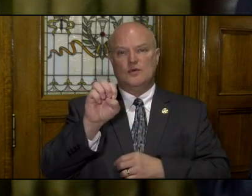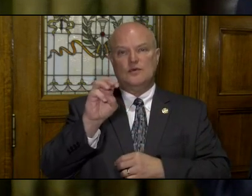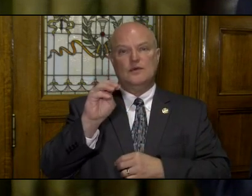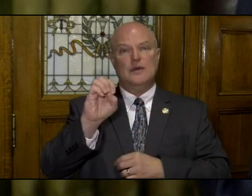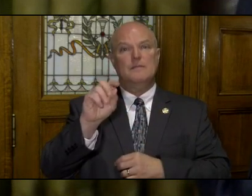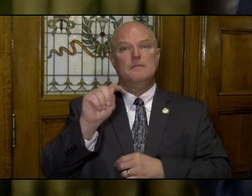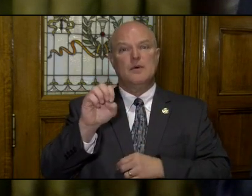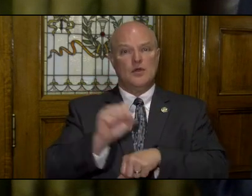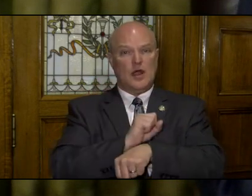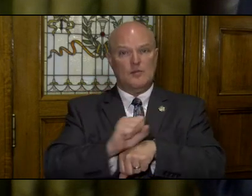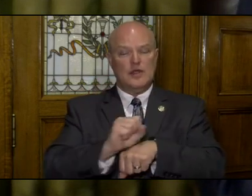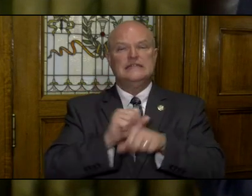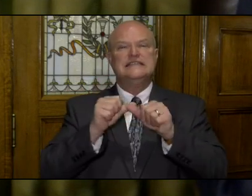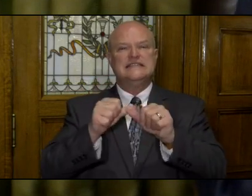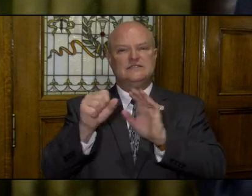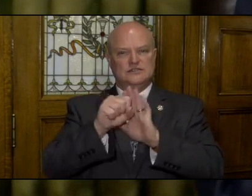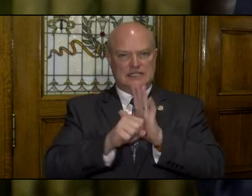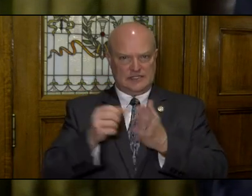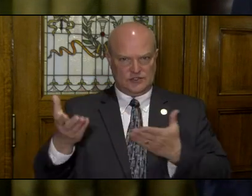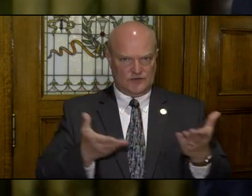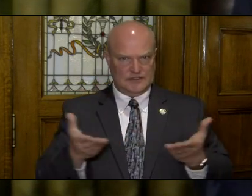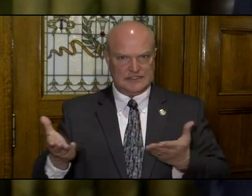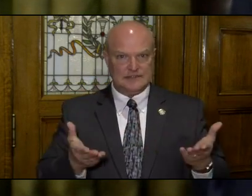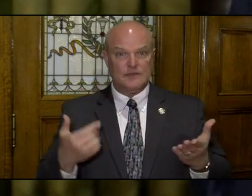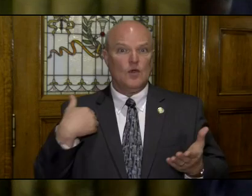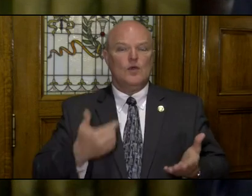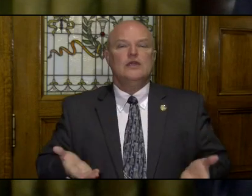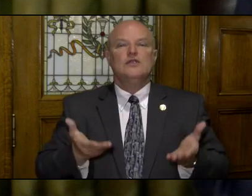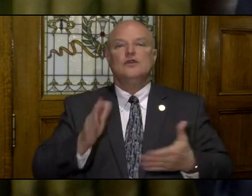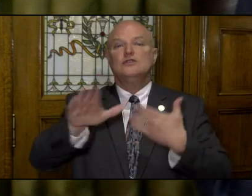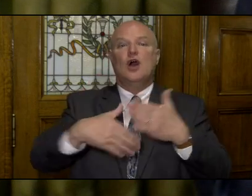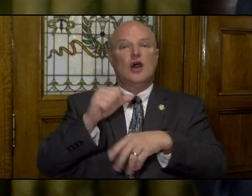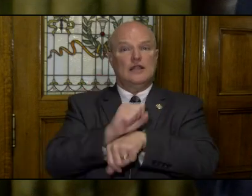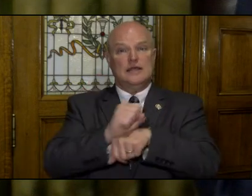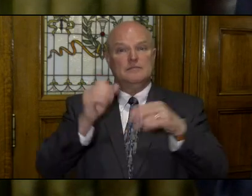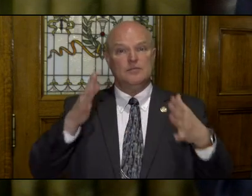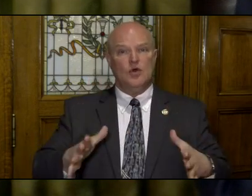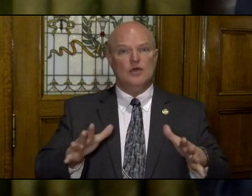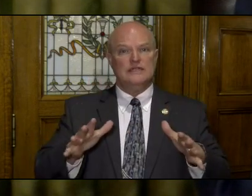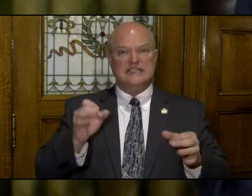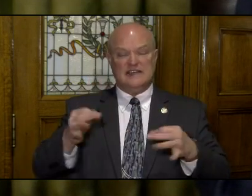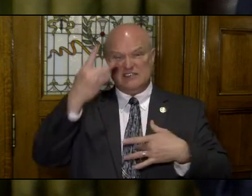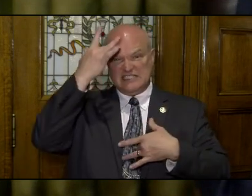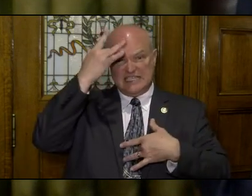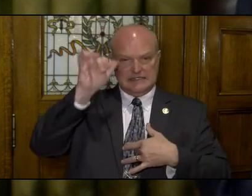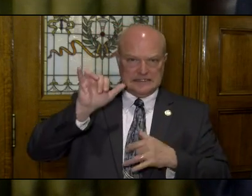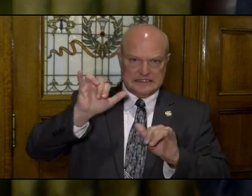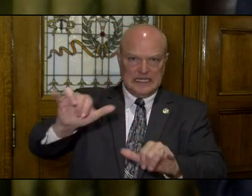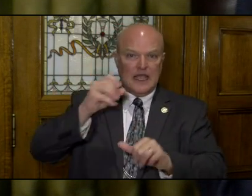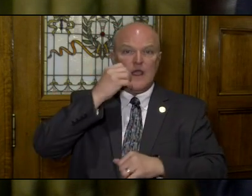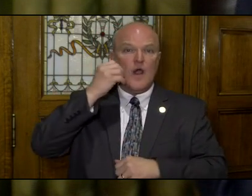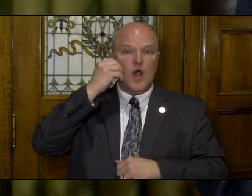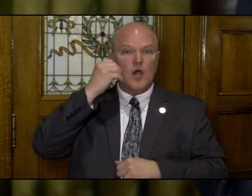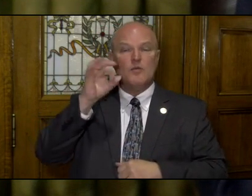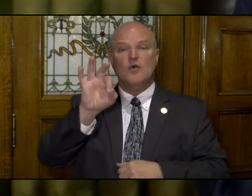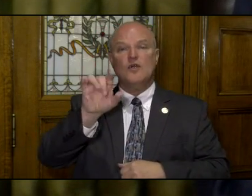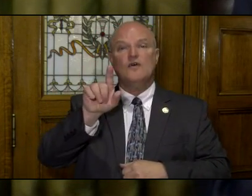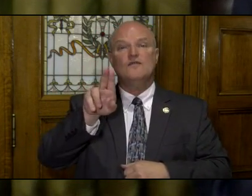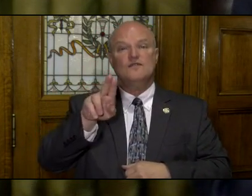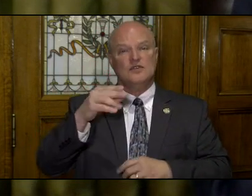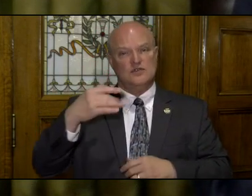to continue state services. We're encouraging all employees to stay home if sick or having flu-like